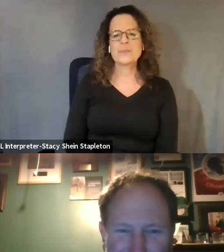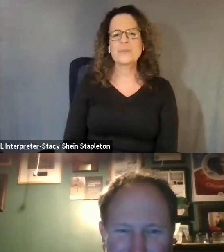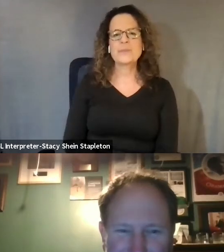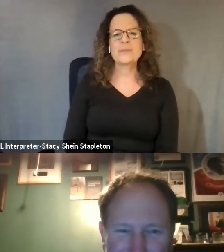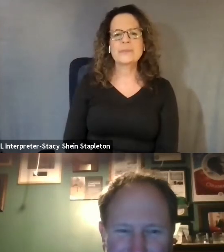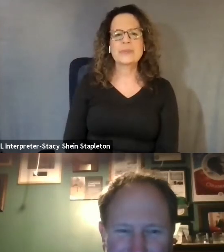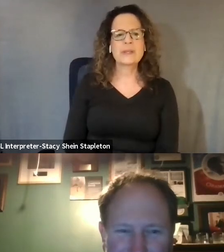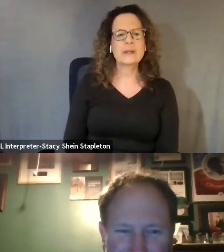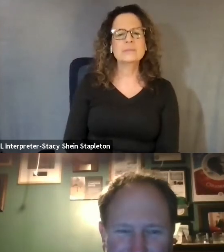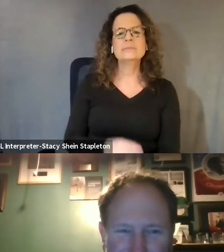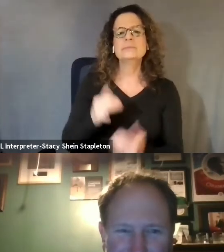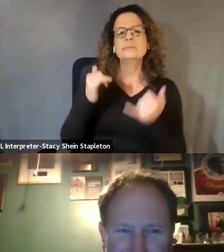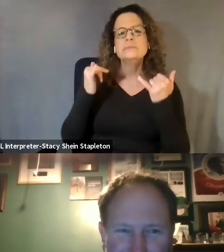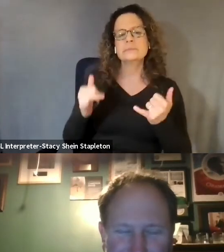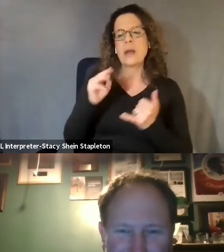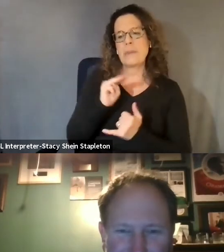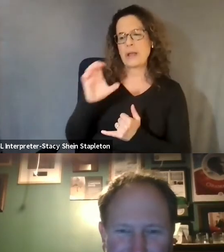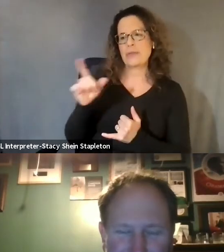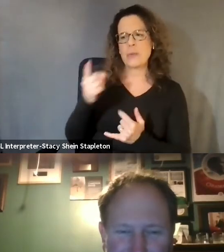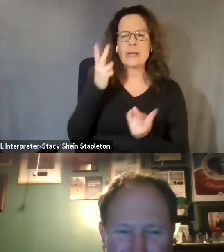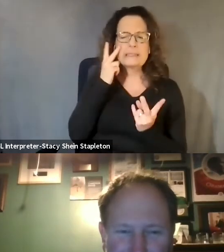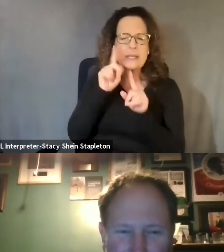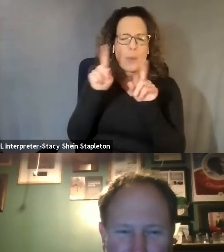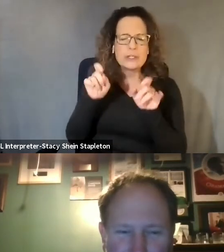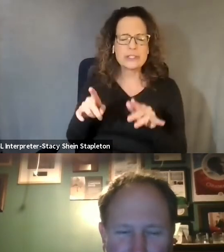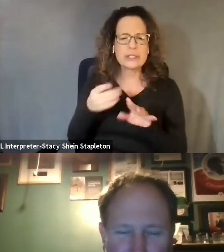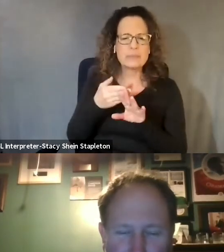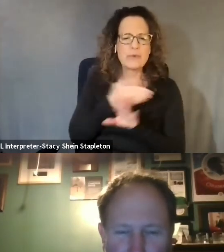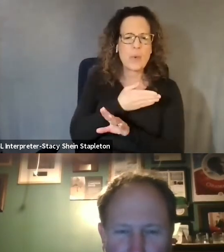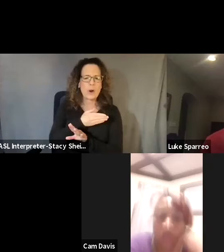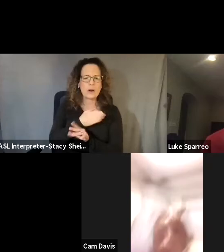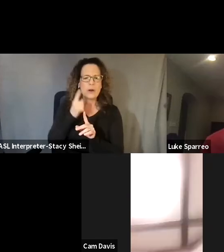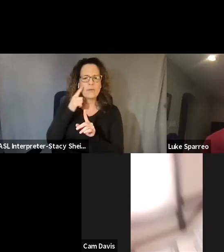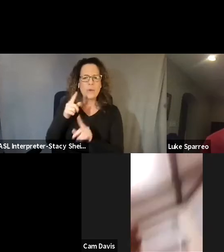Mary Catherine, do you want to moderate, see if there's any questions first for Luke?